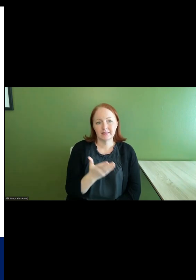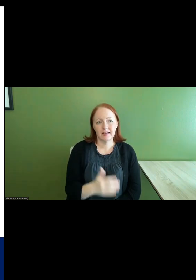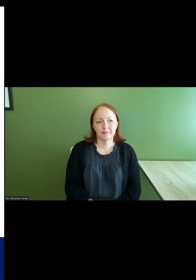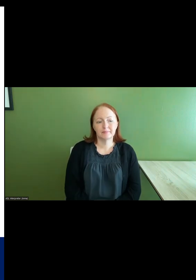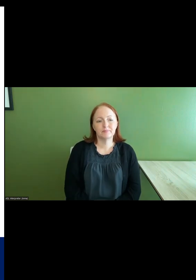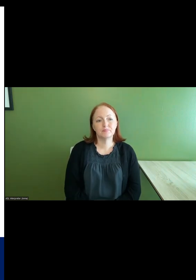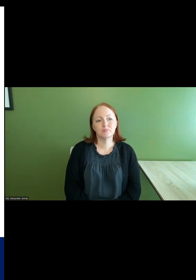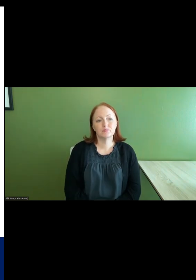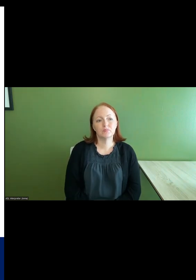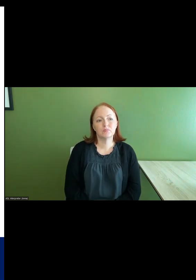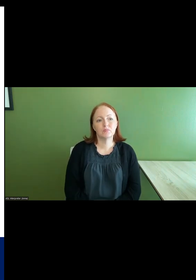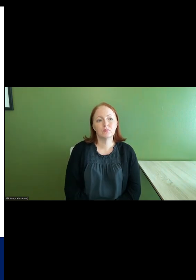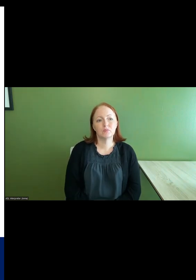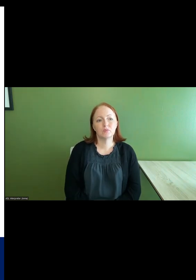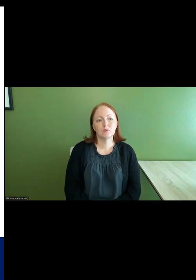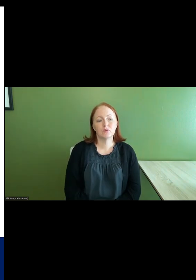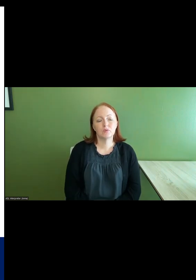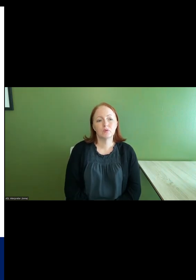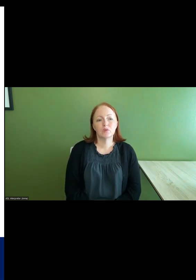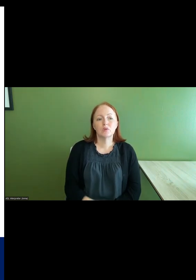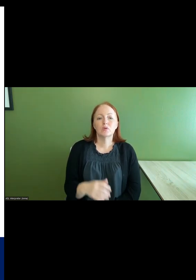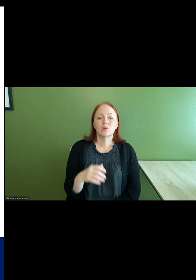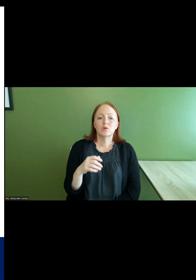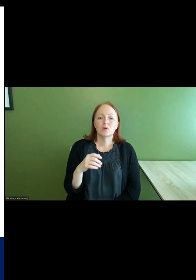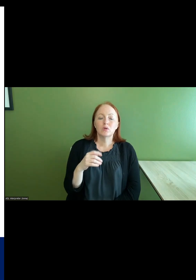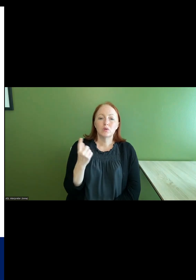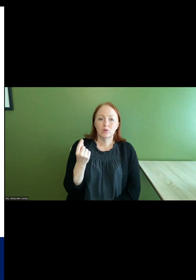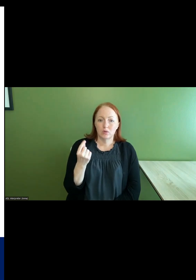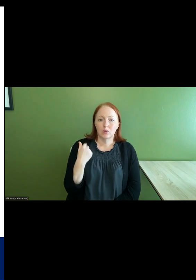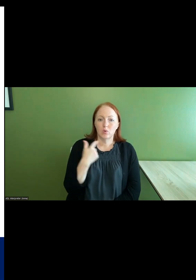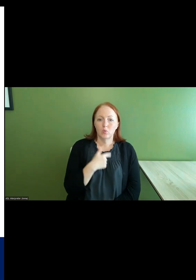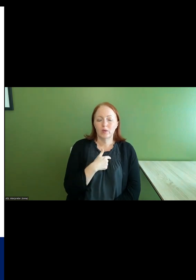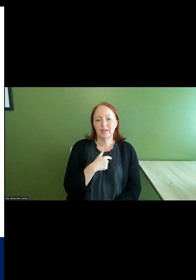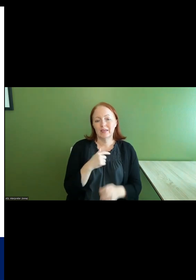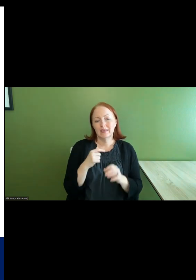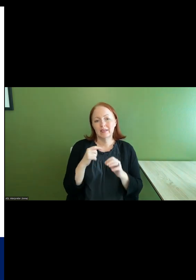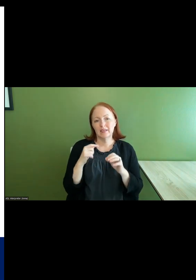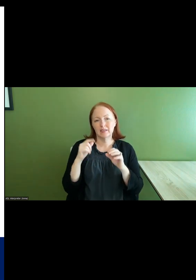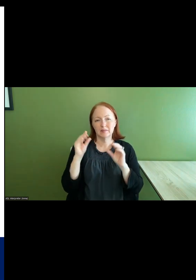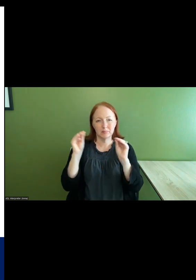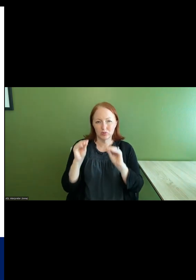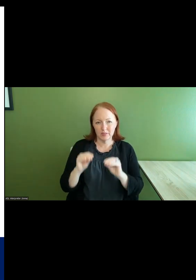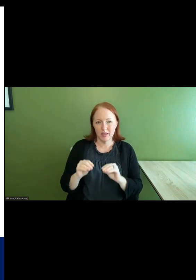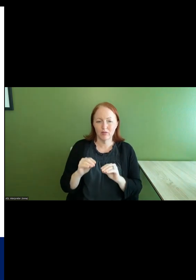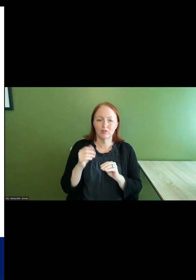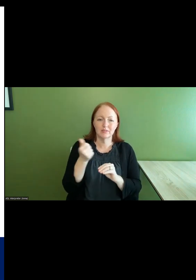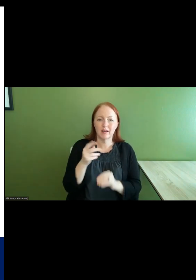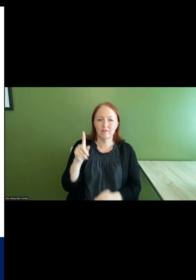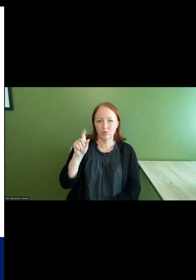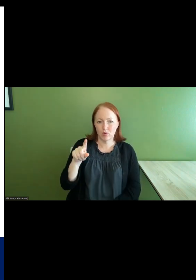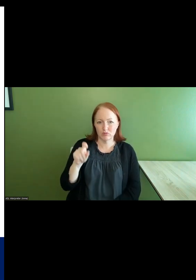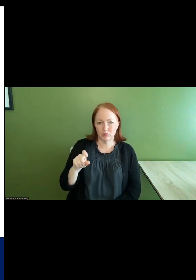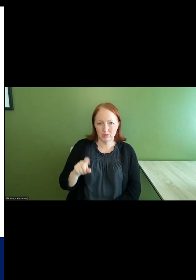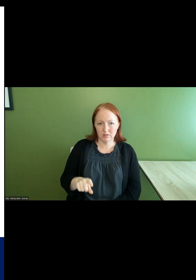please. What we did was we put together a series of questions